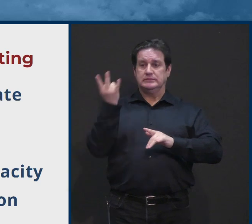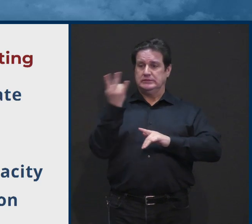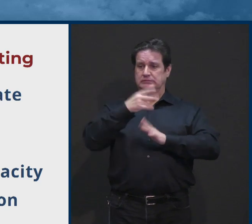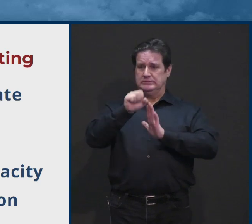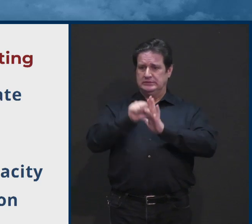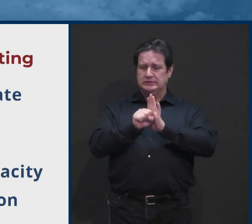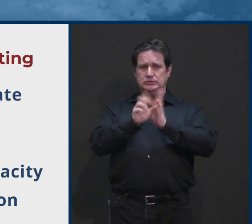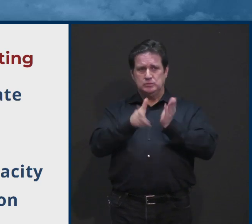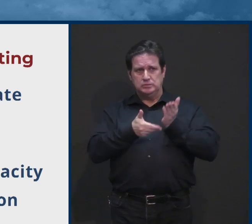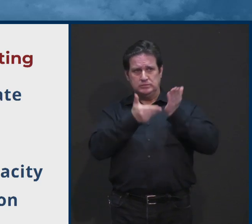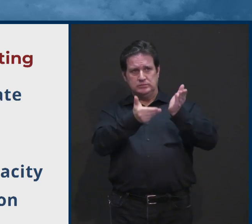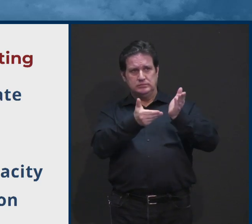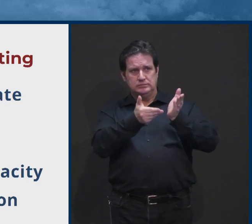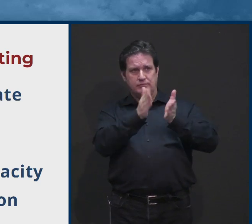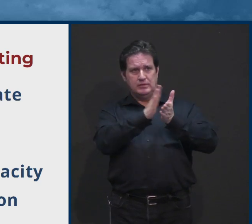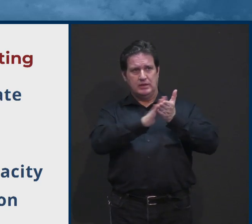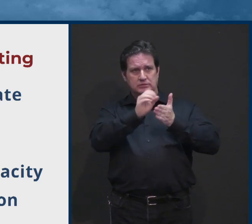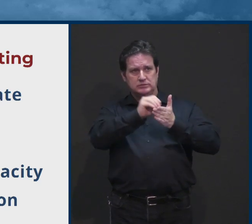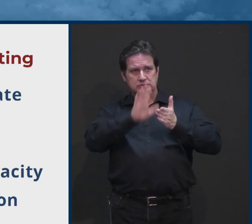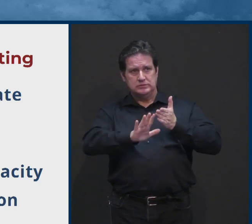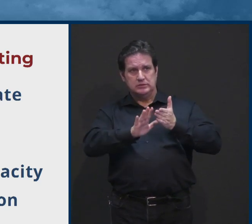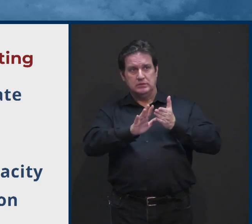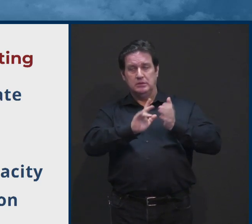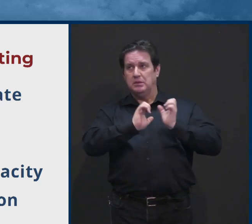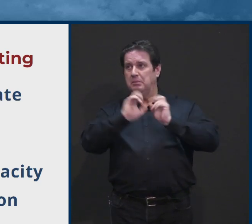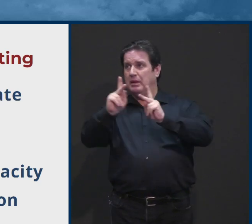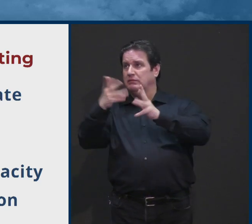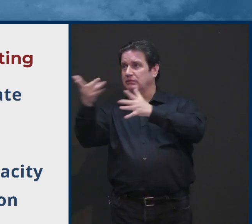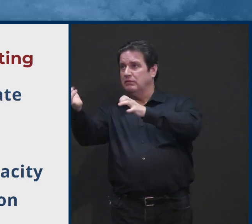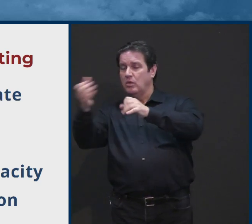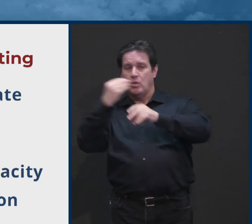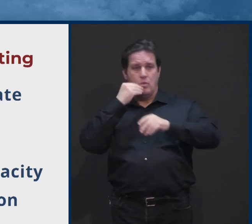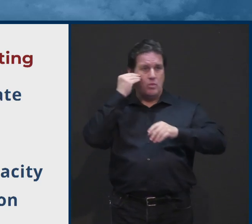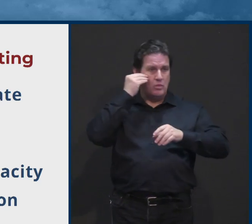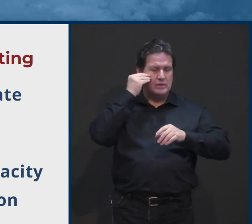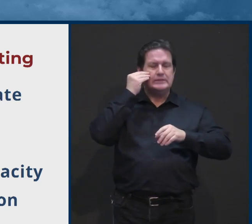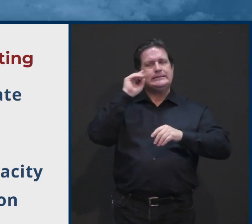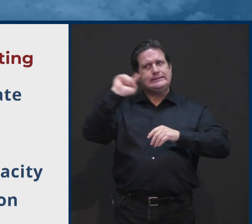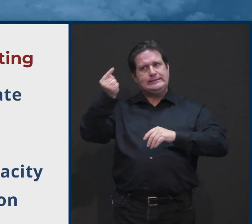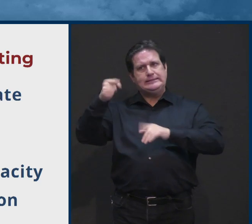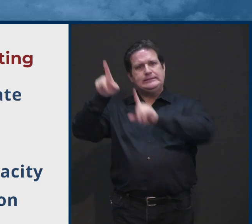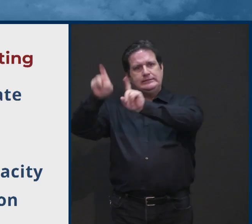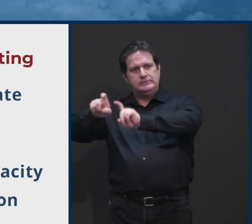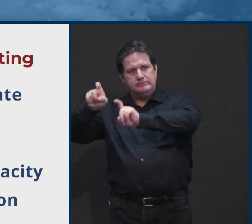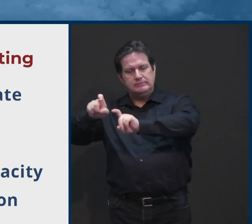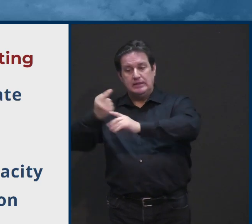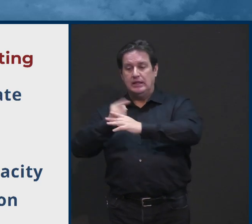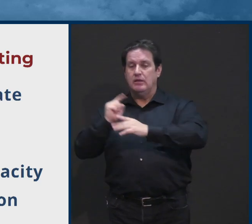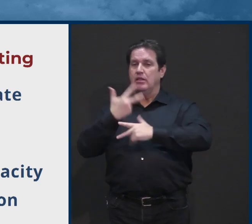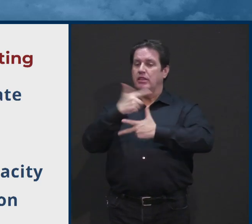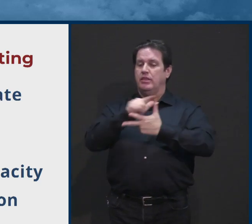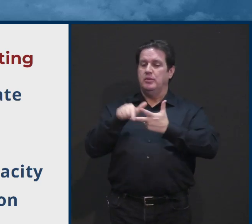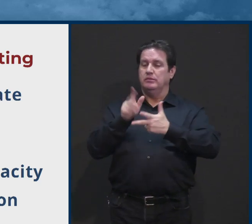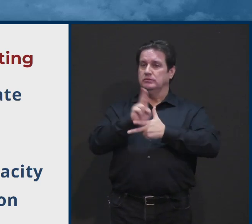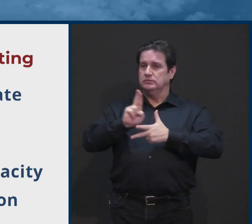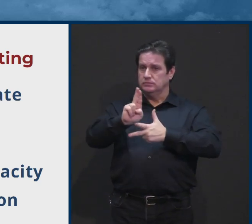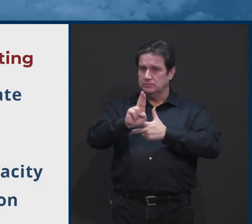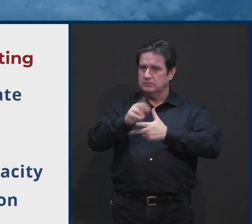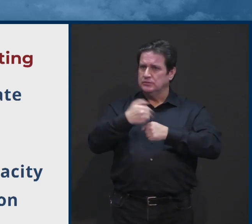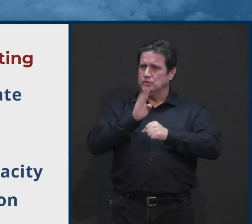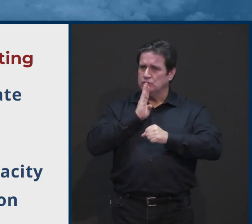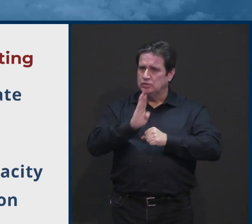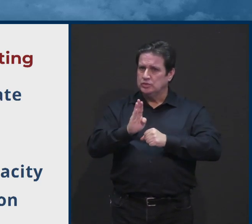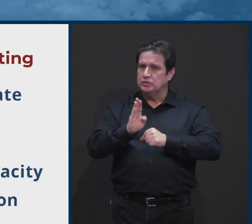out recommendations for college students prior to going home. So last week we worked with 3 universities to make sure there